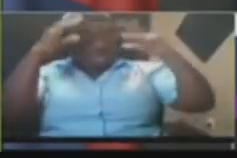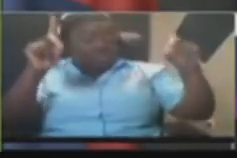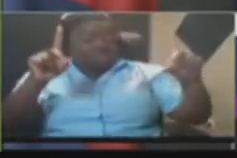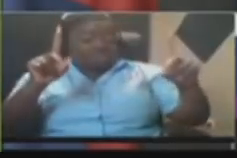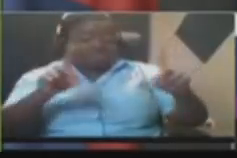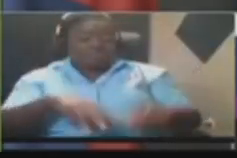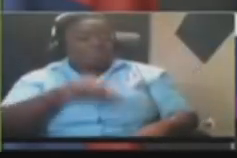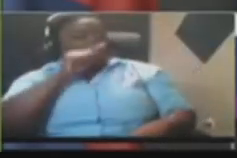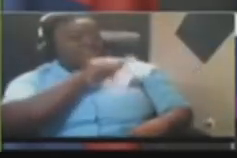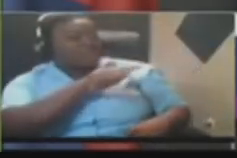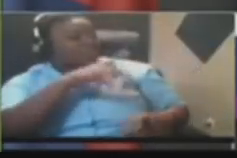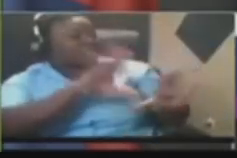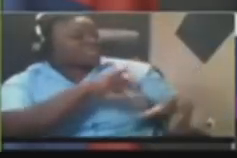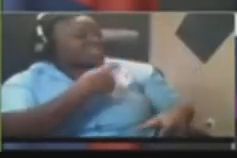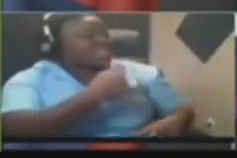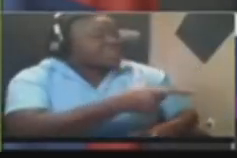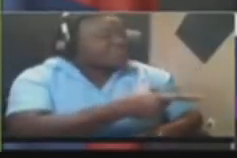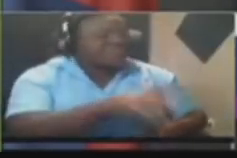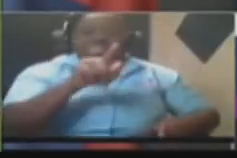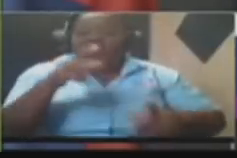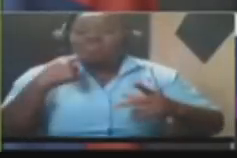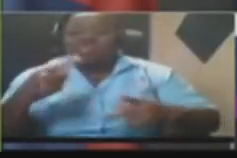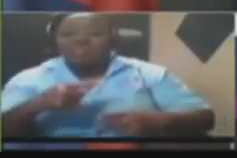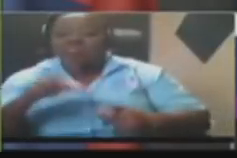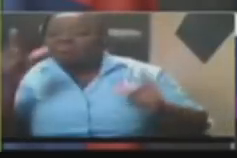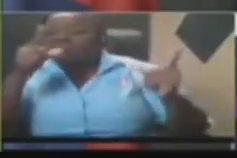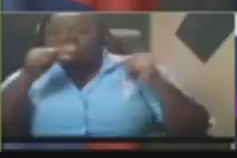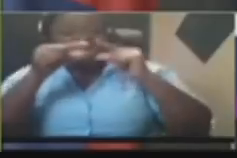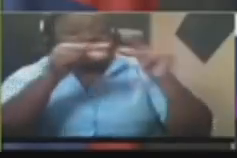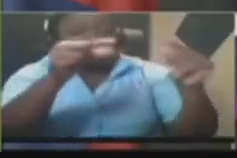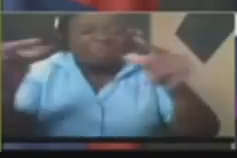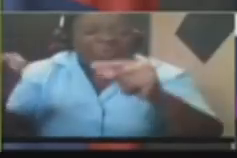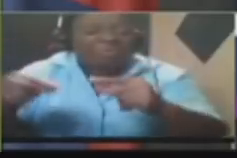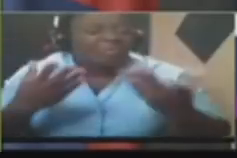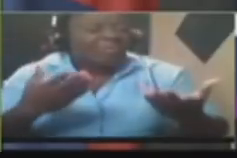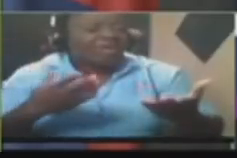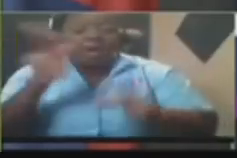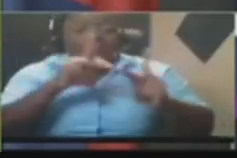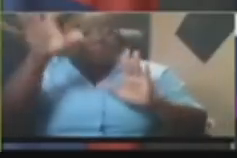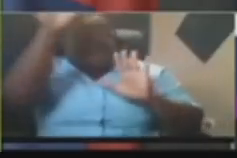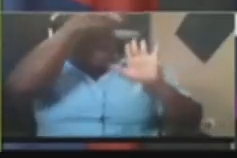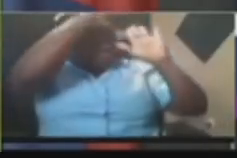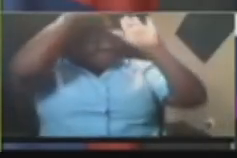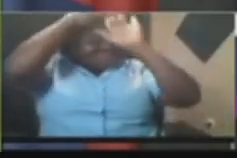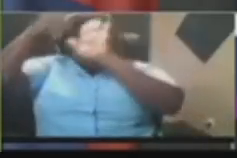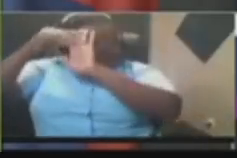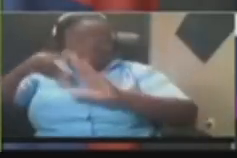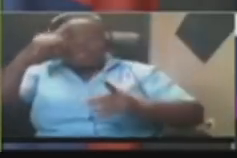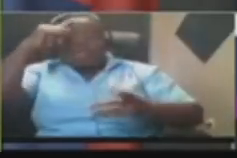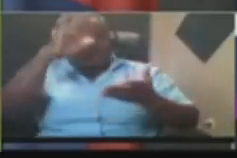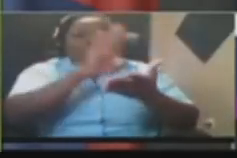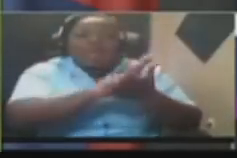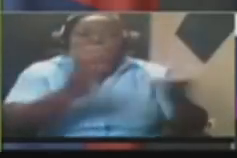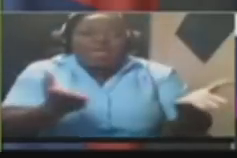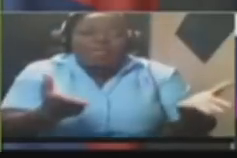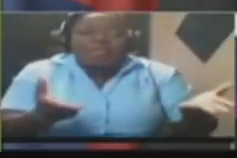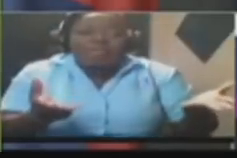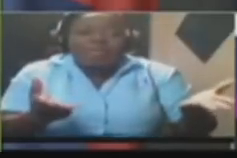say or do to such a person to get them to understand that it is not a lie? It is that